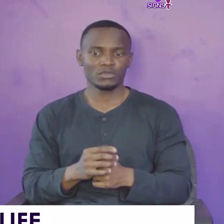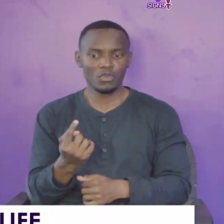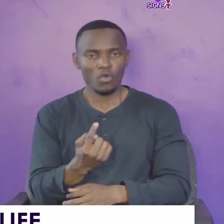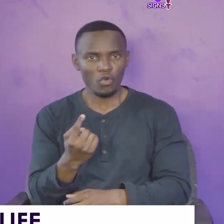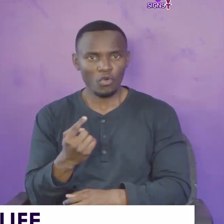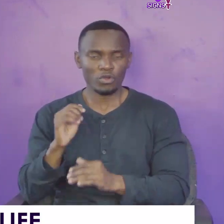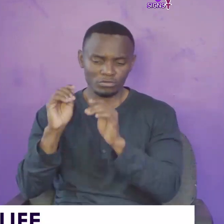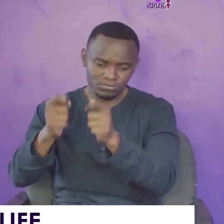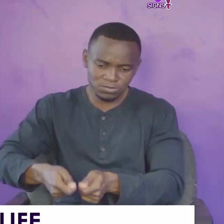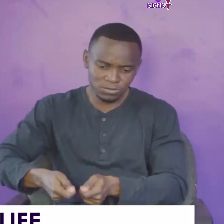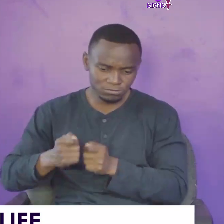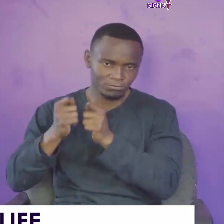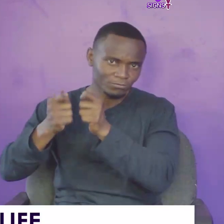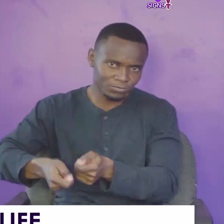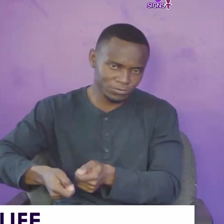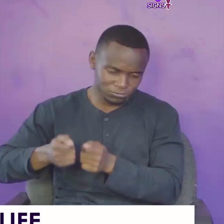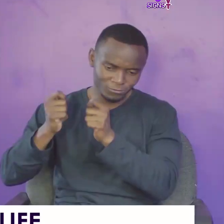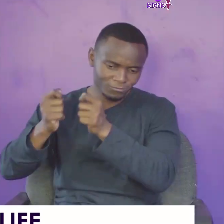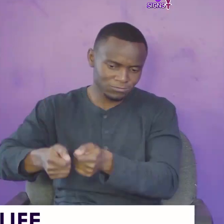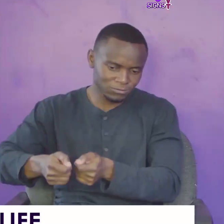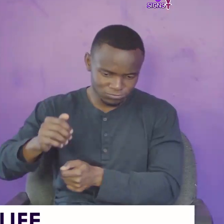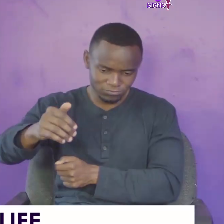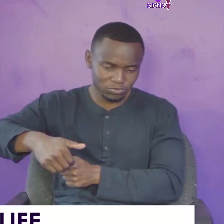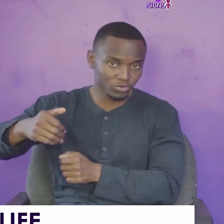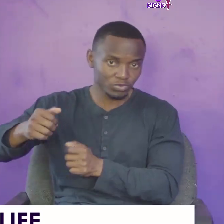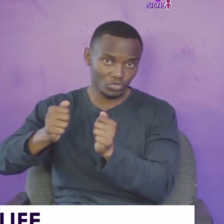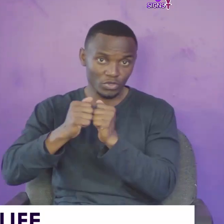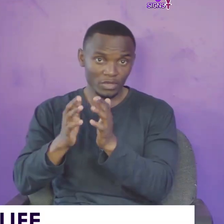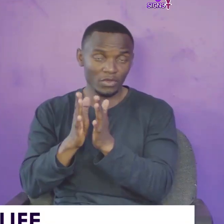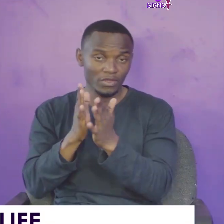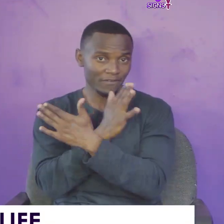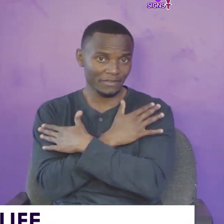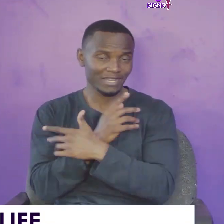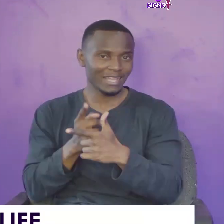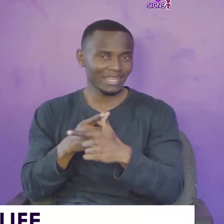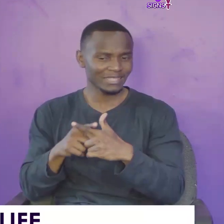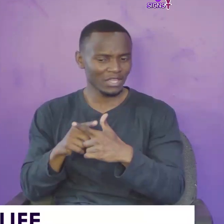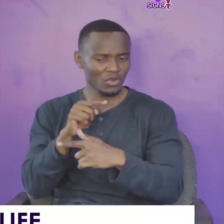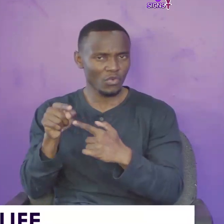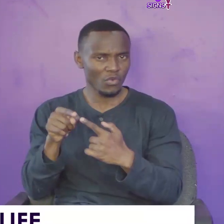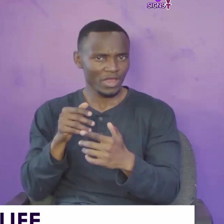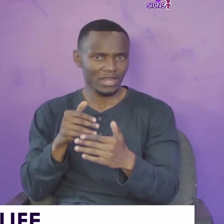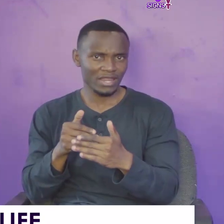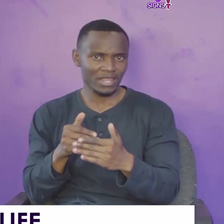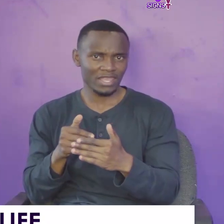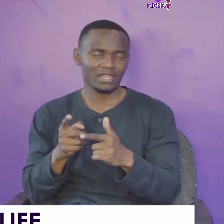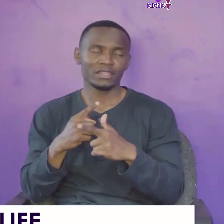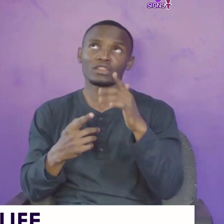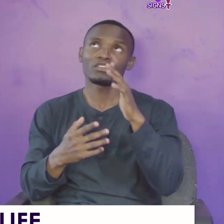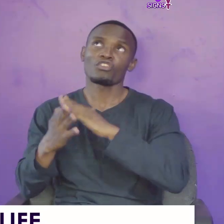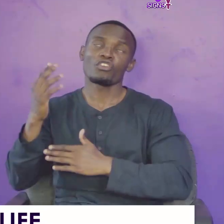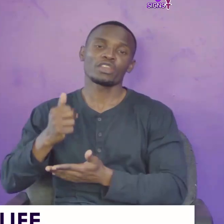it together with her friend. They dug their own graves, and then when it was almost the right size, God came through for them,